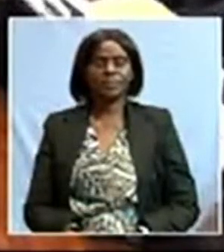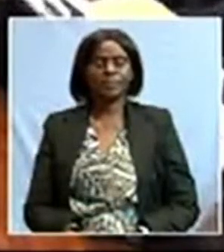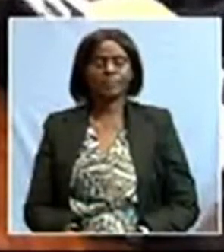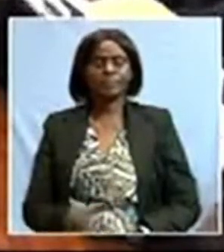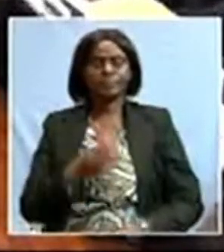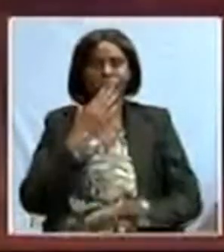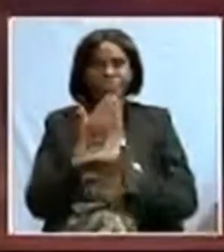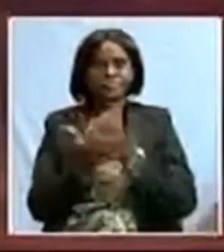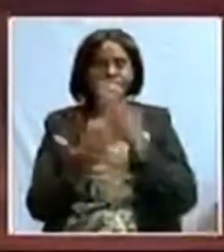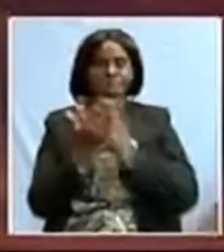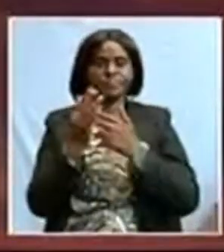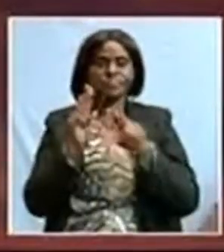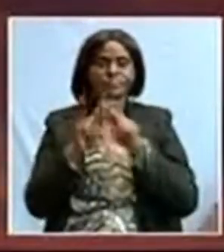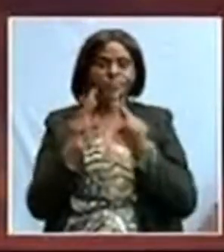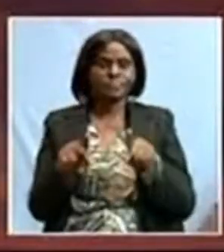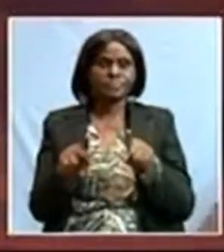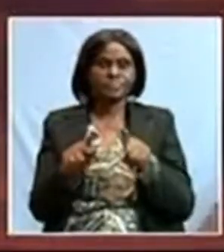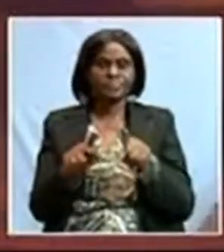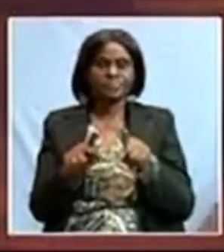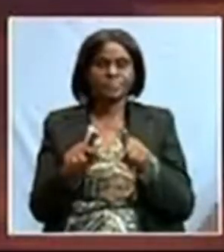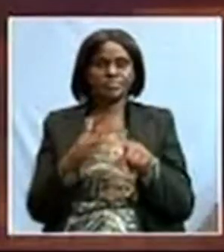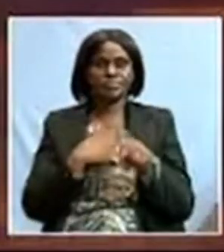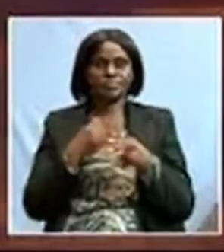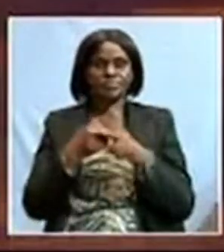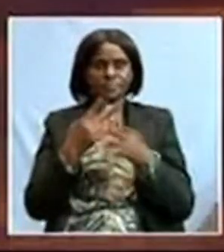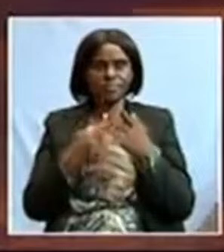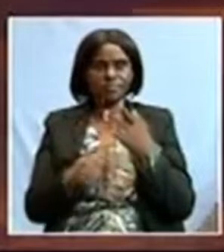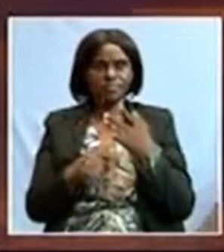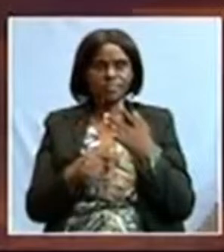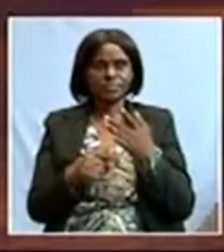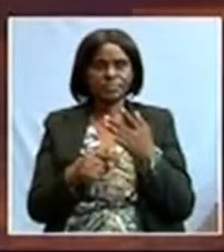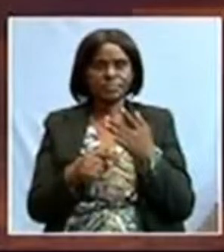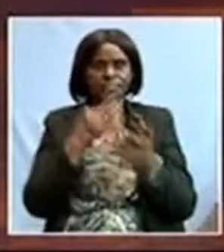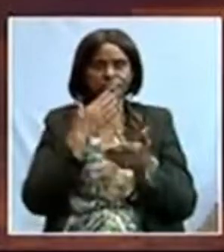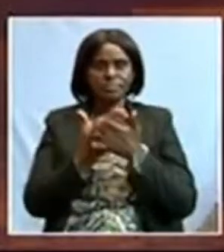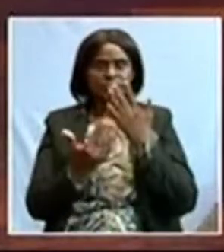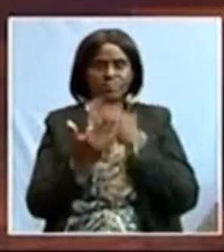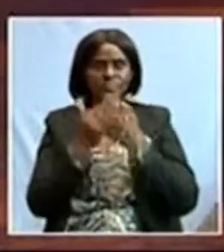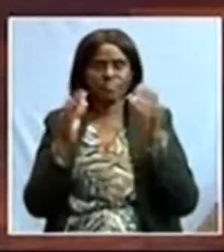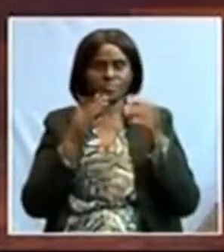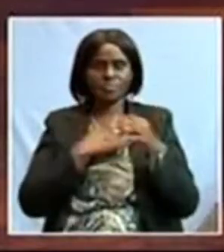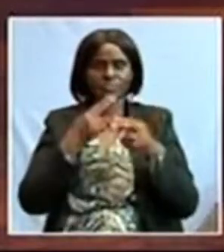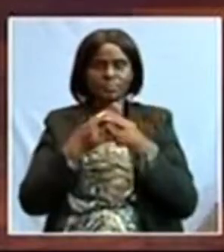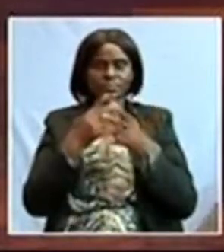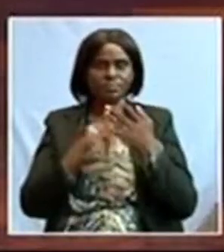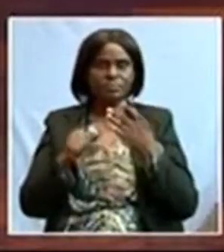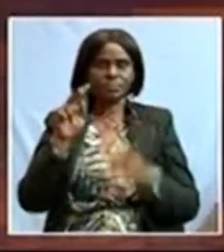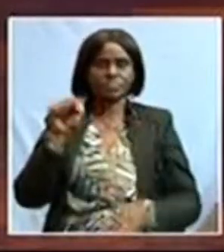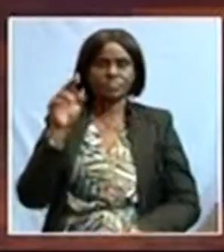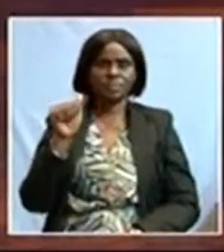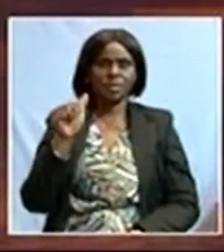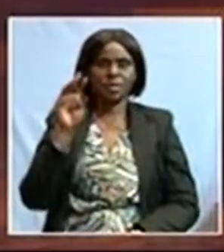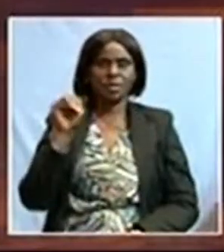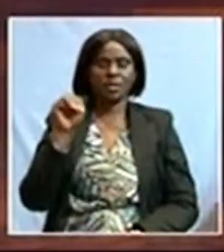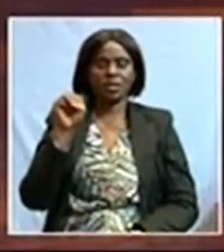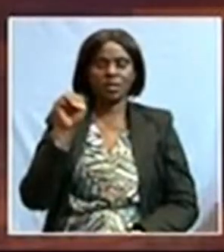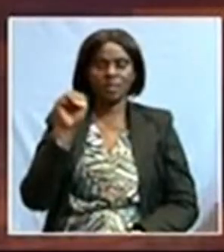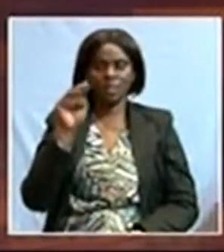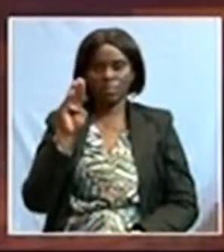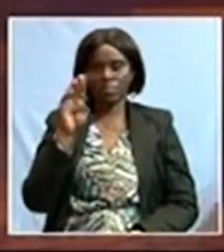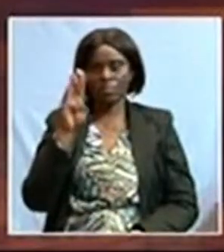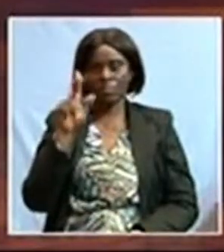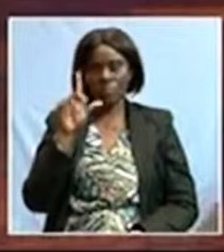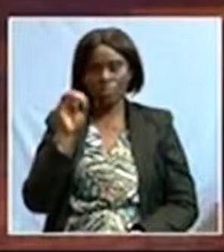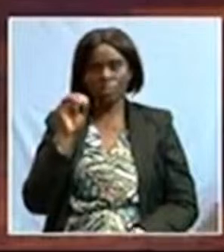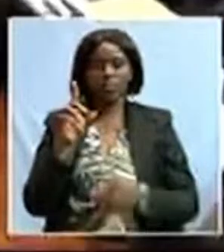Good morning, Chairperson. Good morning, honorable members of the committee. My name is Deidre Nampungwe, Director of Legal Services for Mufulira